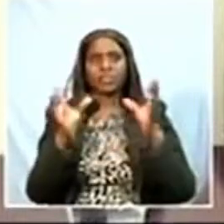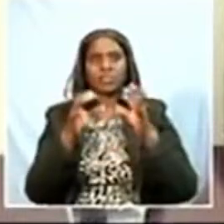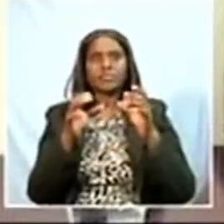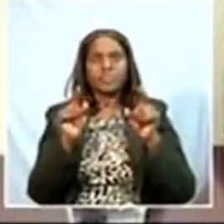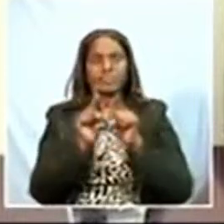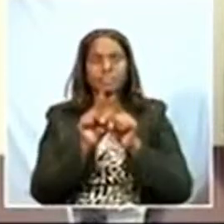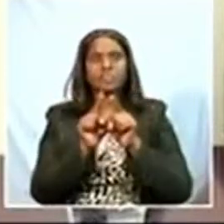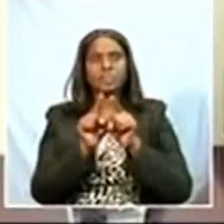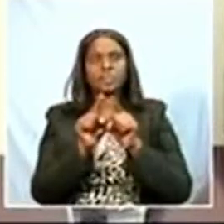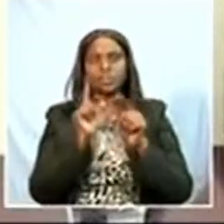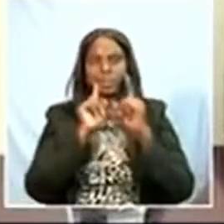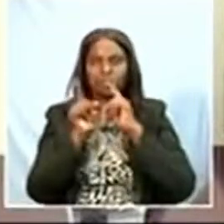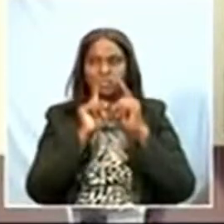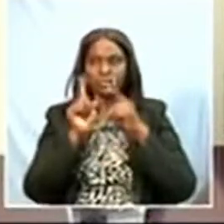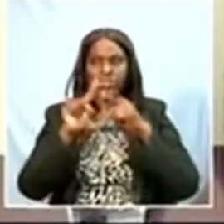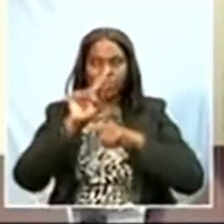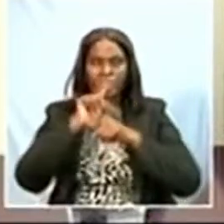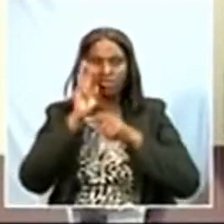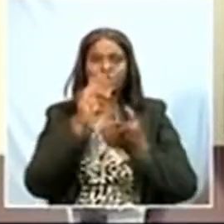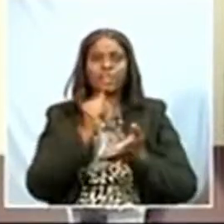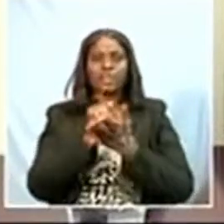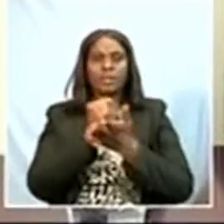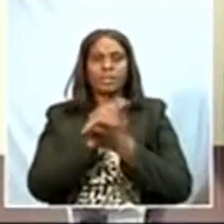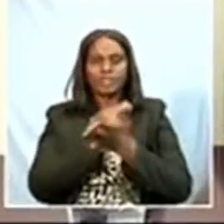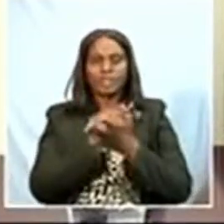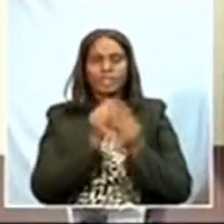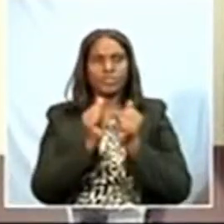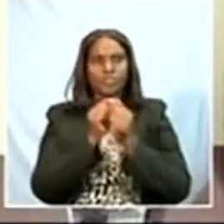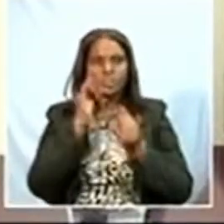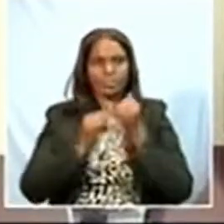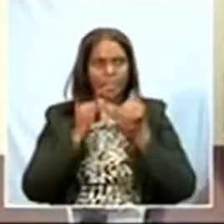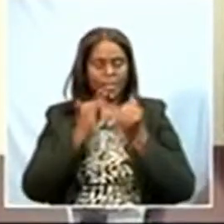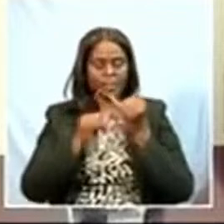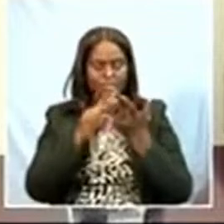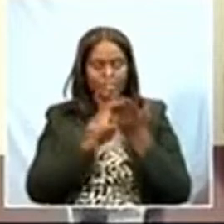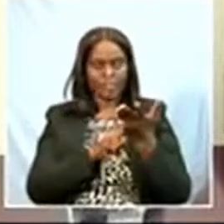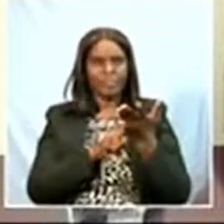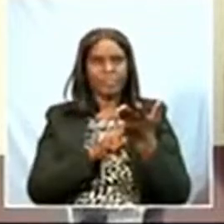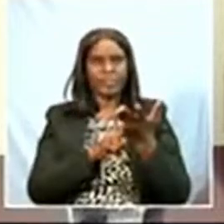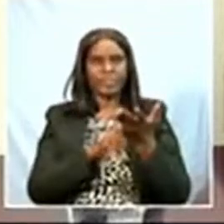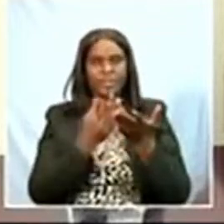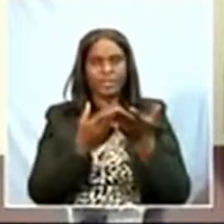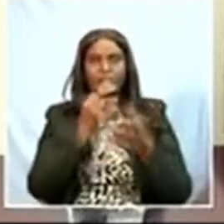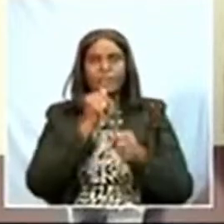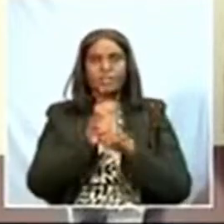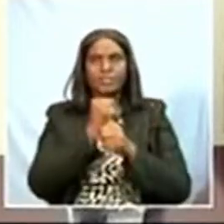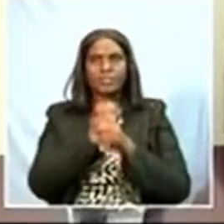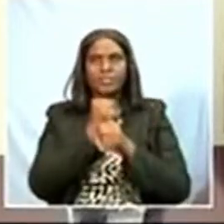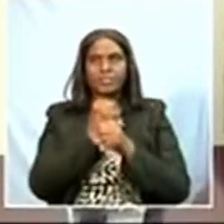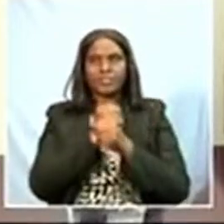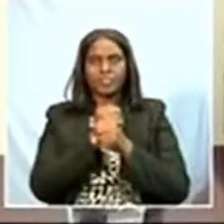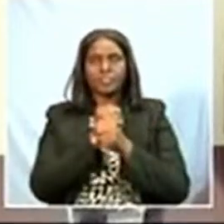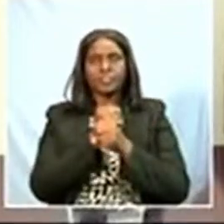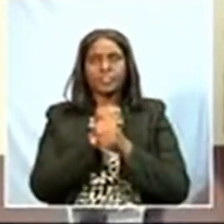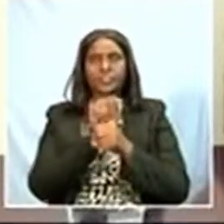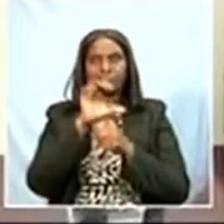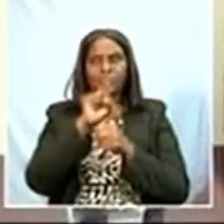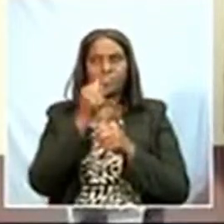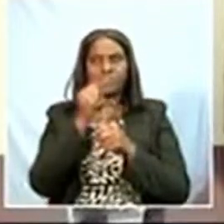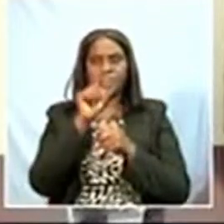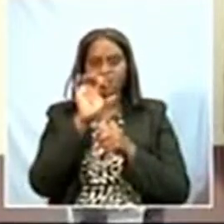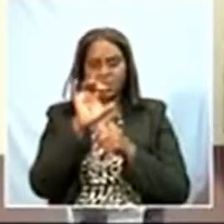with us. Our interaction today is going to help us as we come with the final report on the operationalization of the SADC